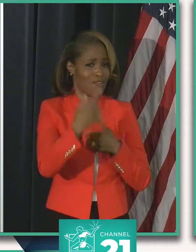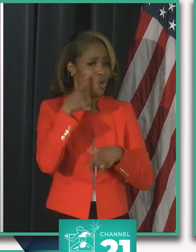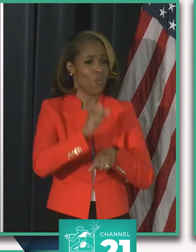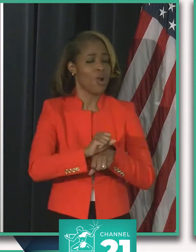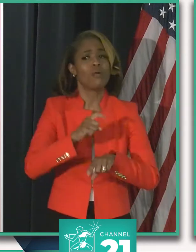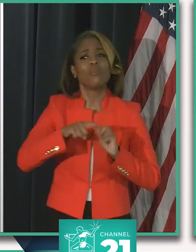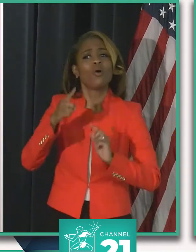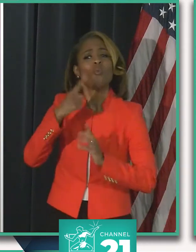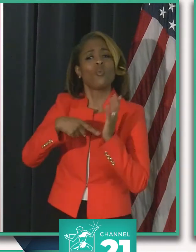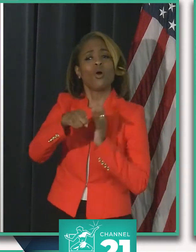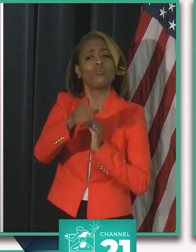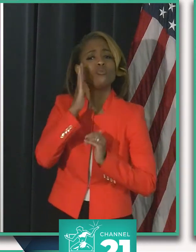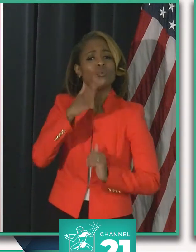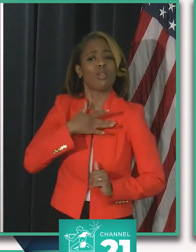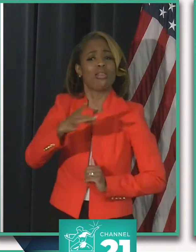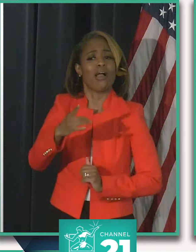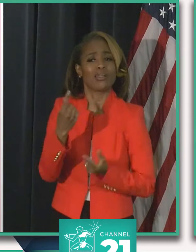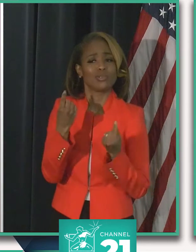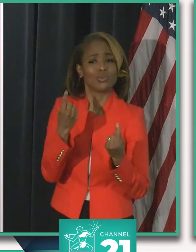you like to be doing?